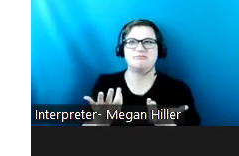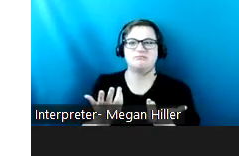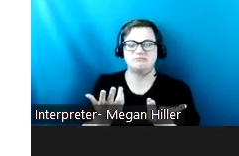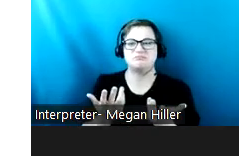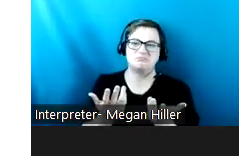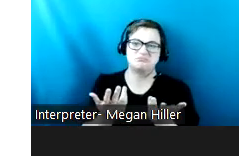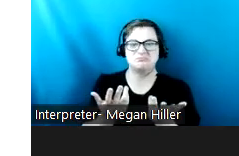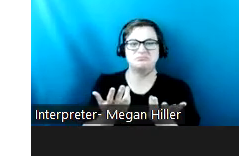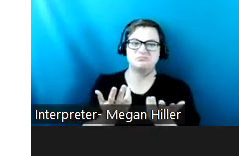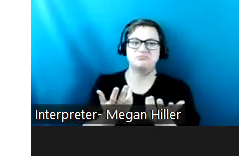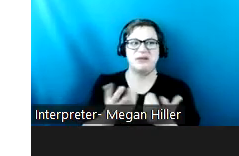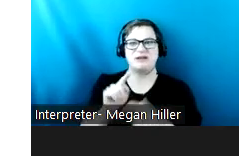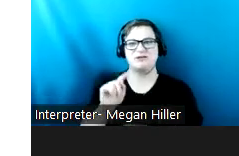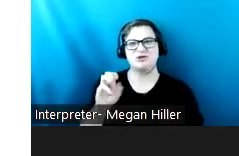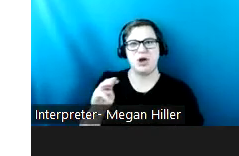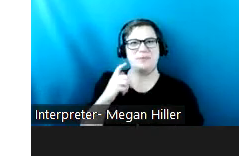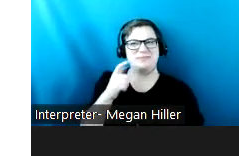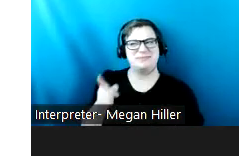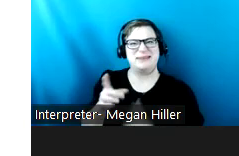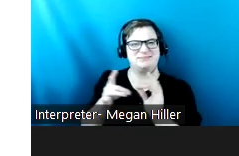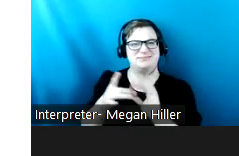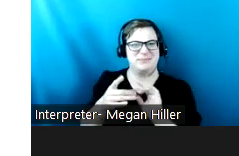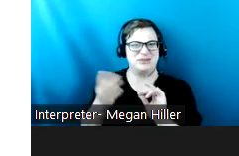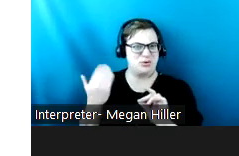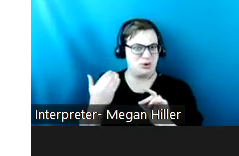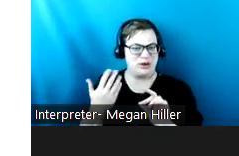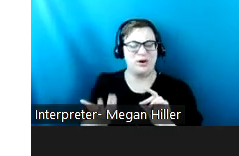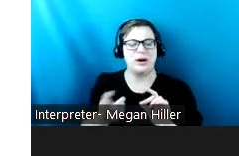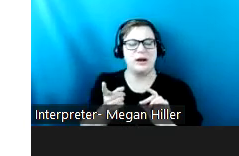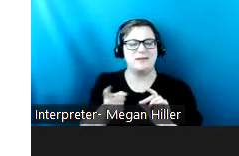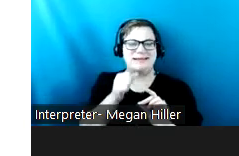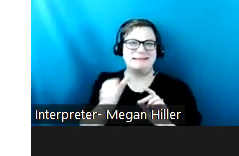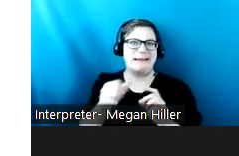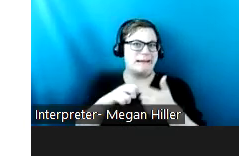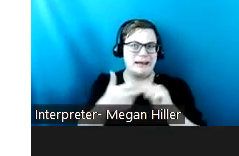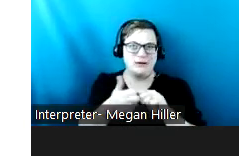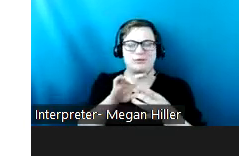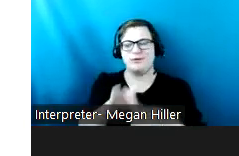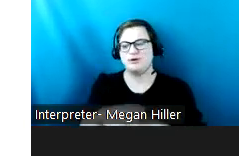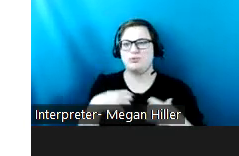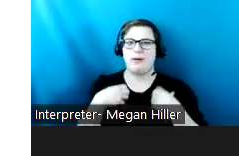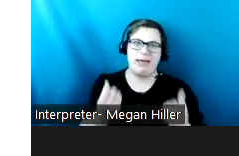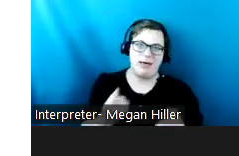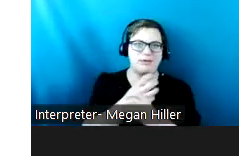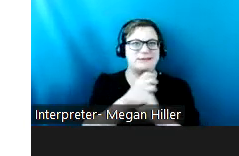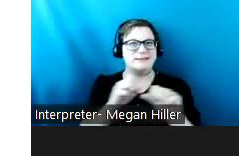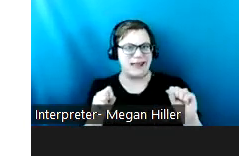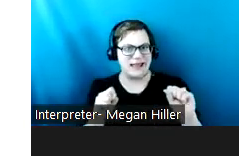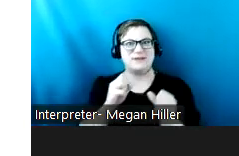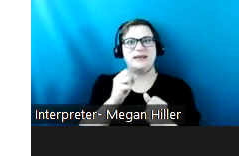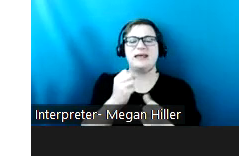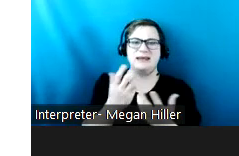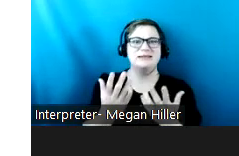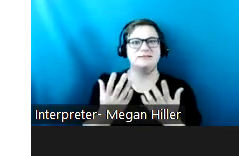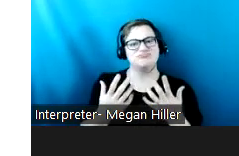something that, as Tom emphasized earlier, is not an apparent issue as far as health, safety, welfare. That's something that we would allow